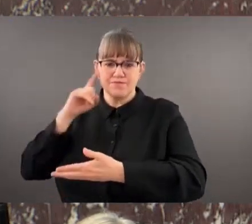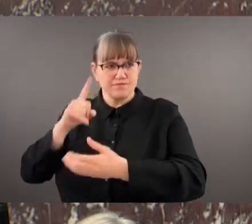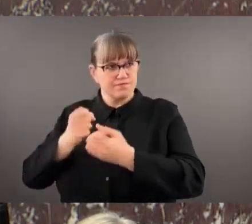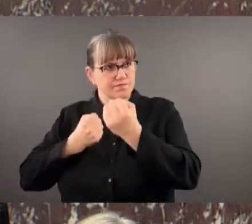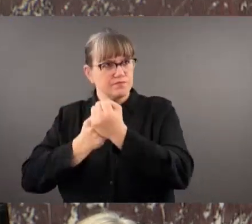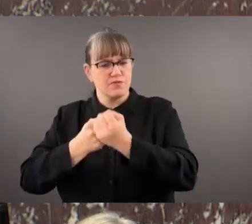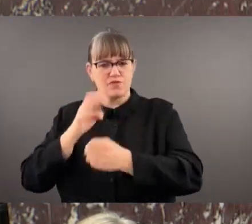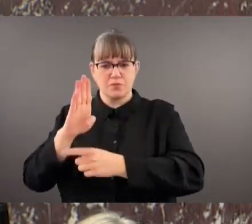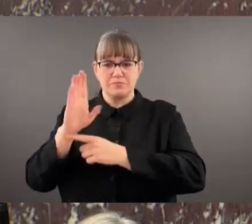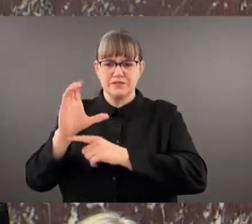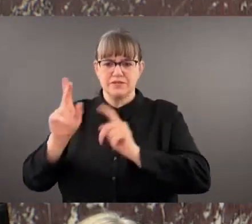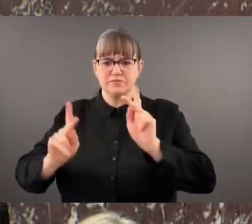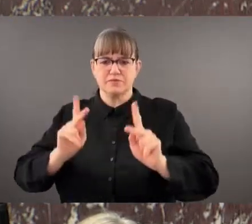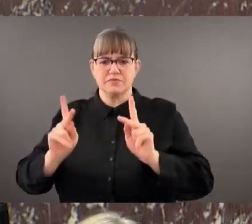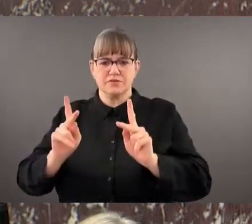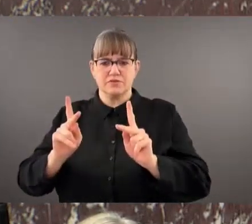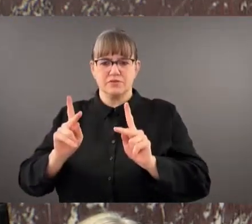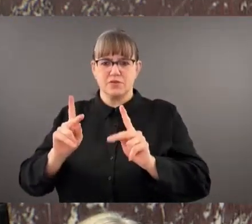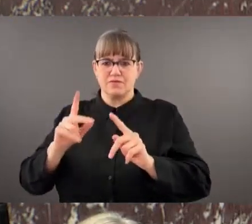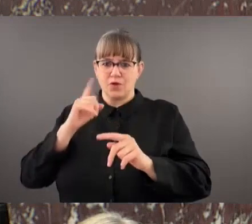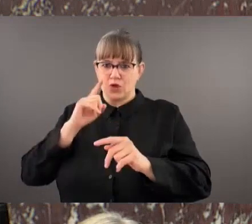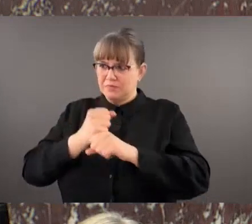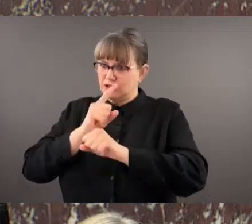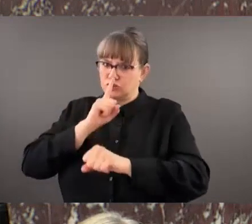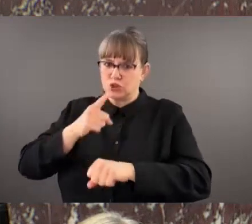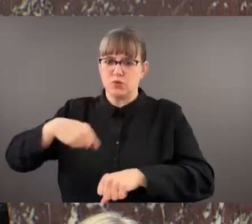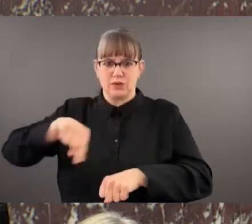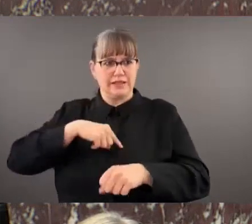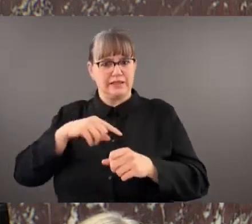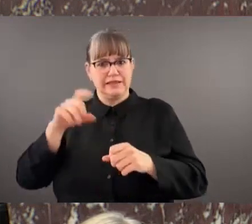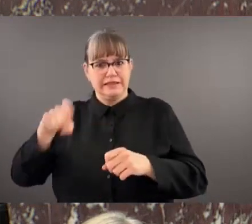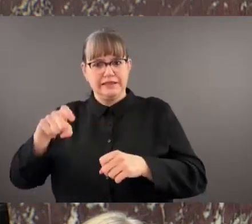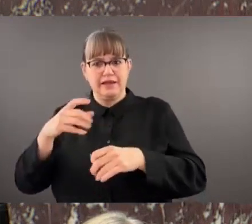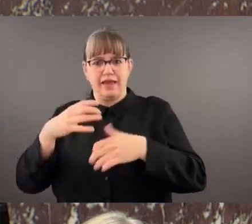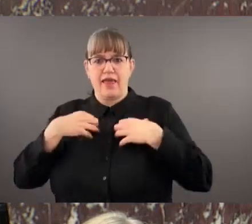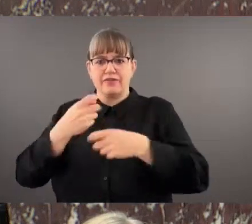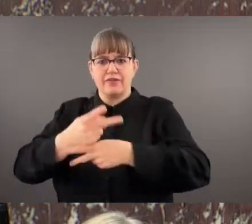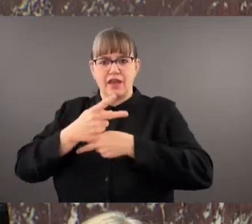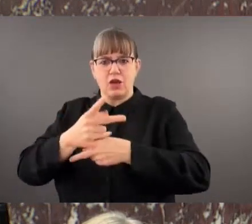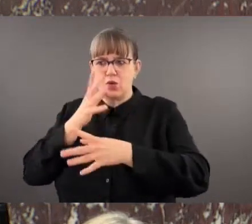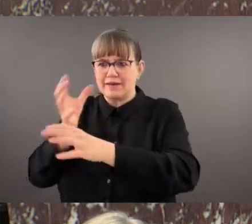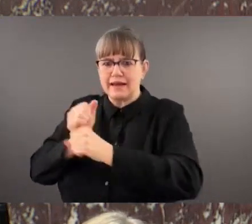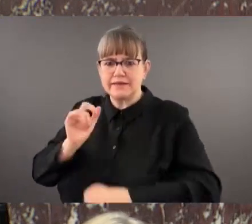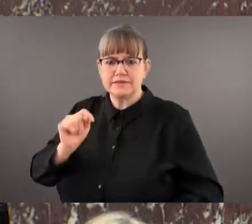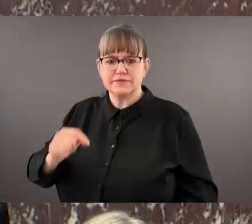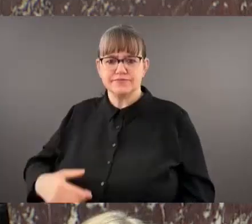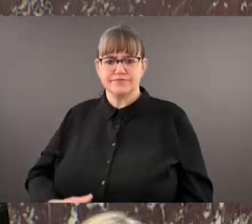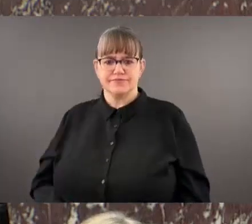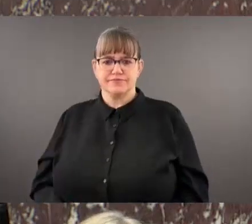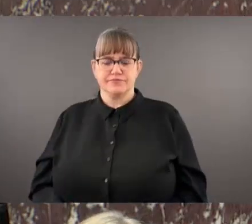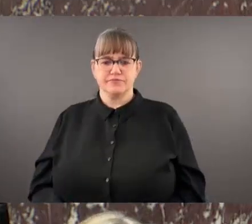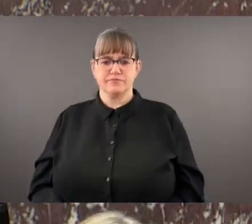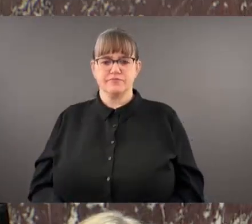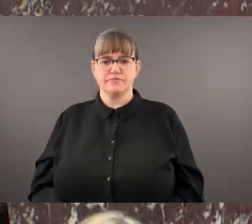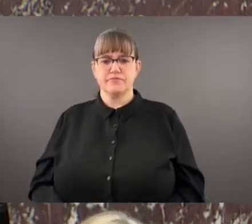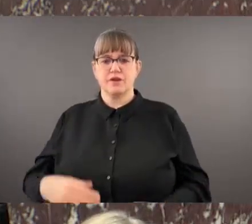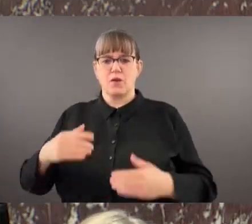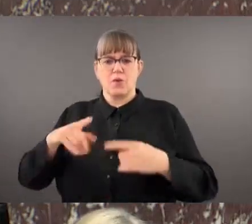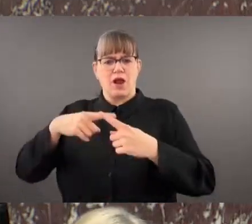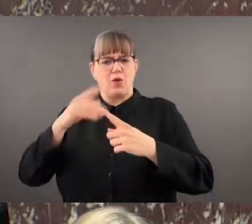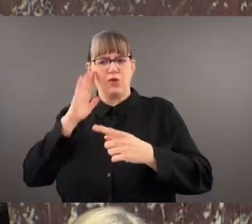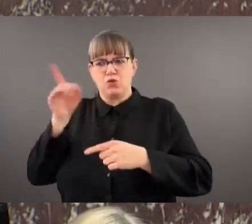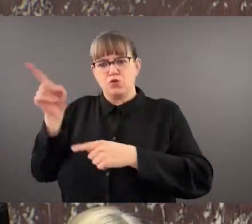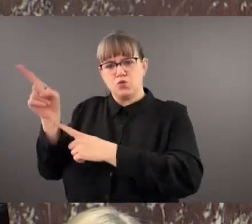it, and for the workers, the frontline workers that are in our hospitals, when is he going to stand up and make sure they're protected as well?